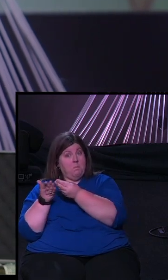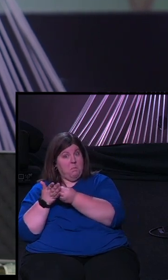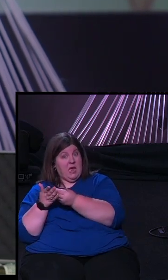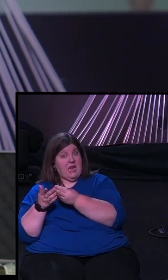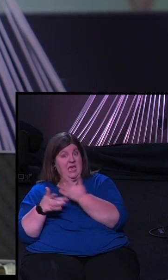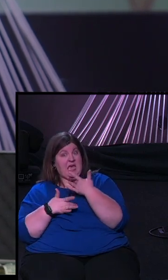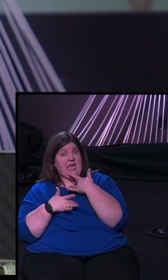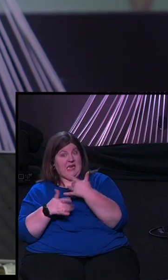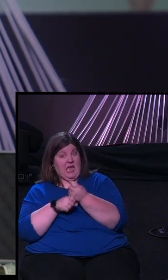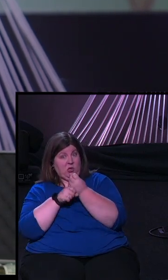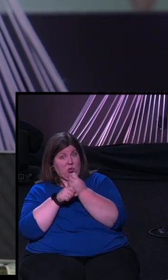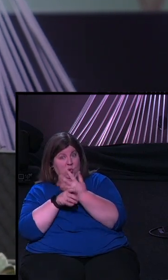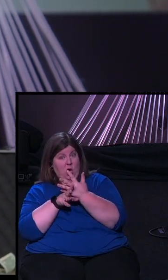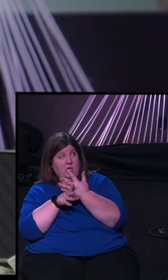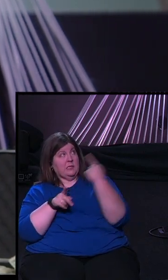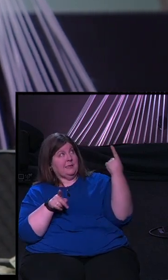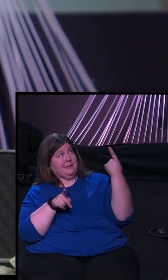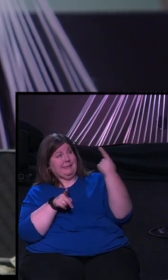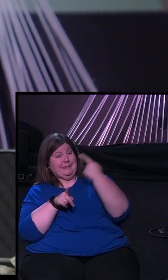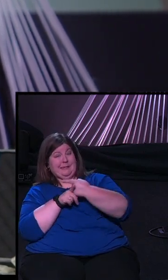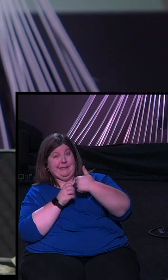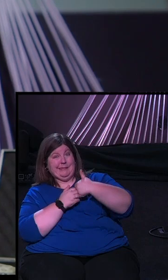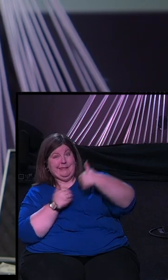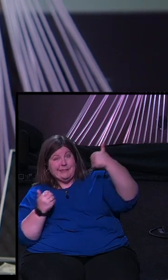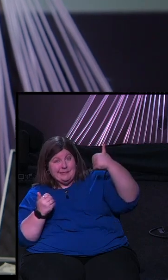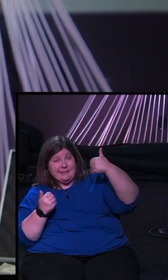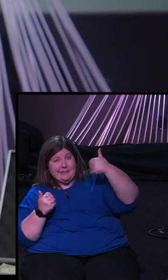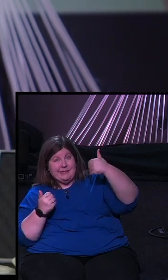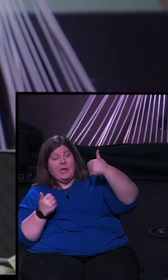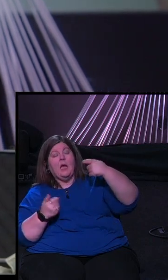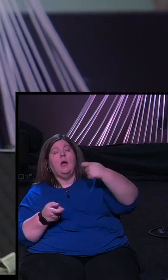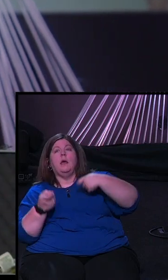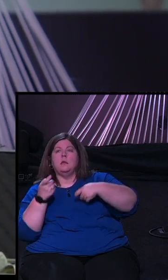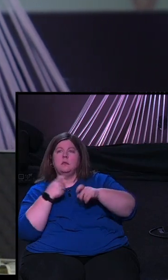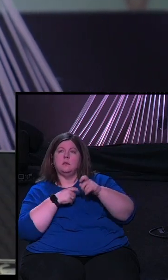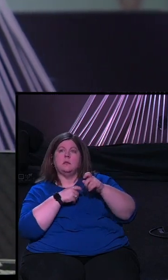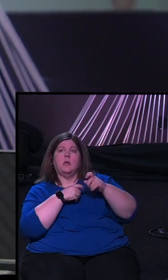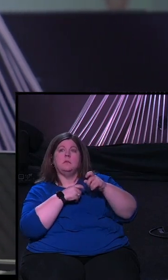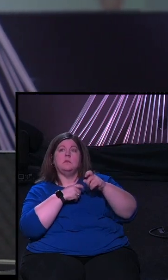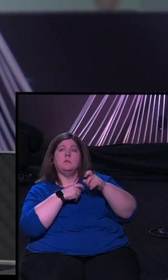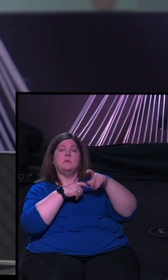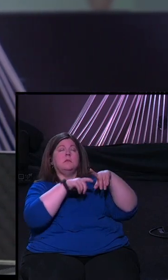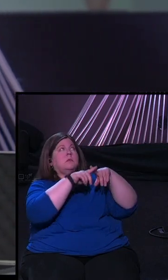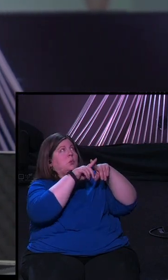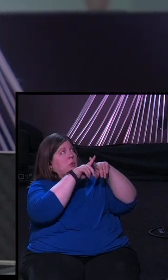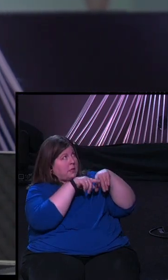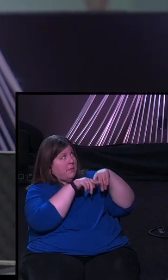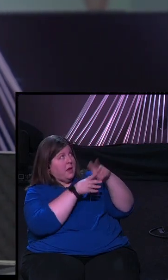we actually see it as a gift from God, it creates this dependence on God, and it reduces our dependence on